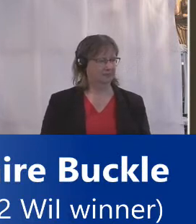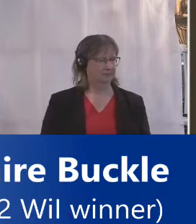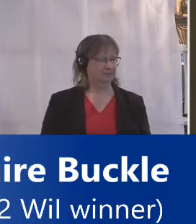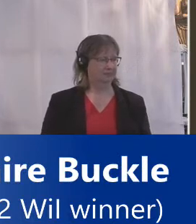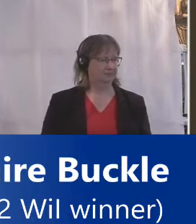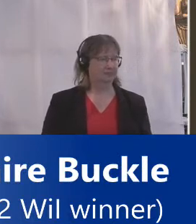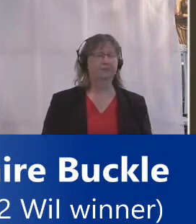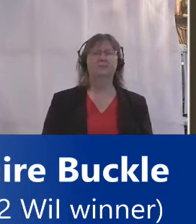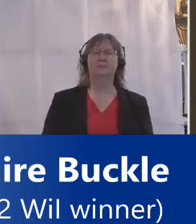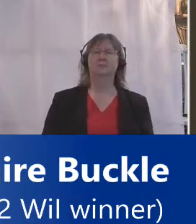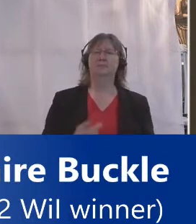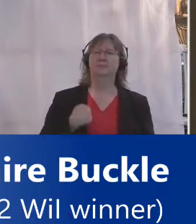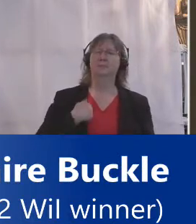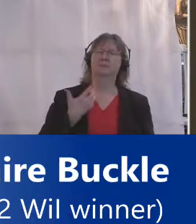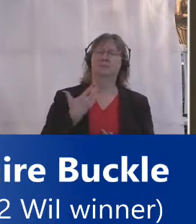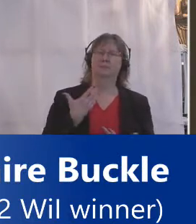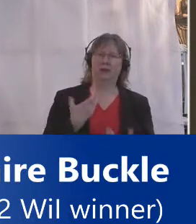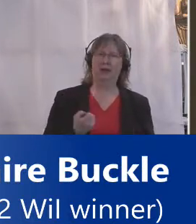have cerebral